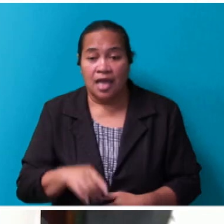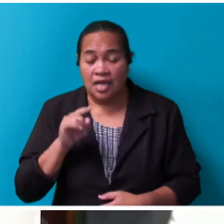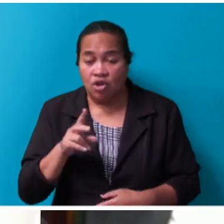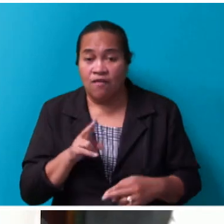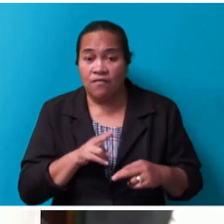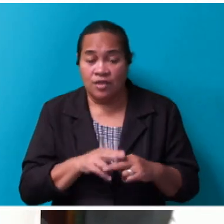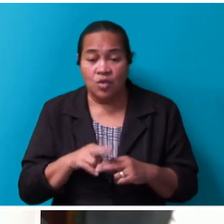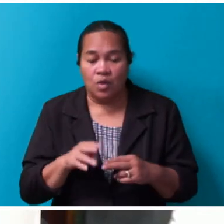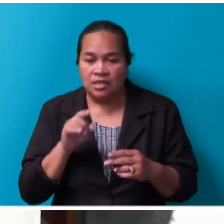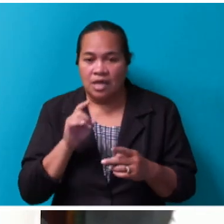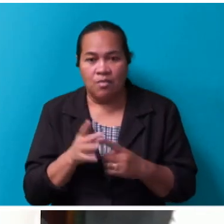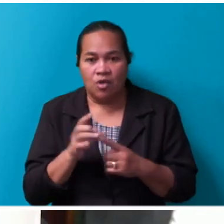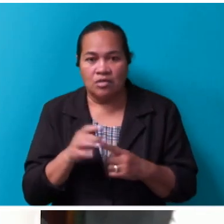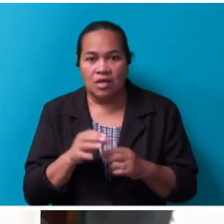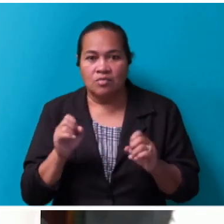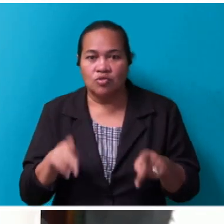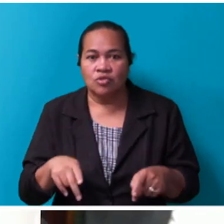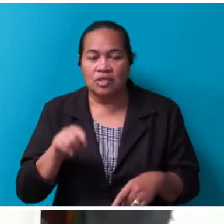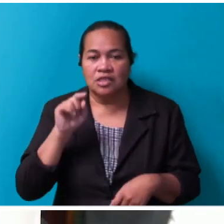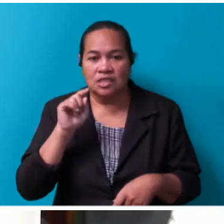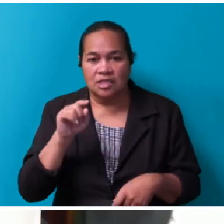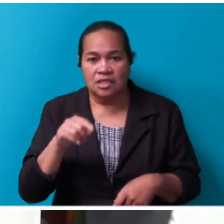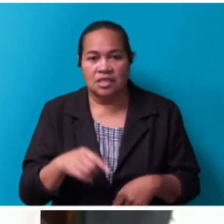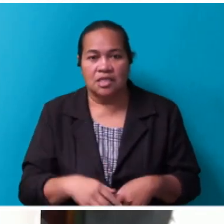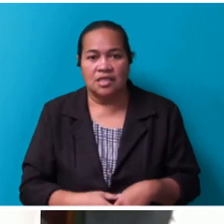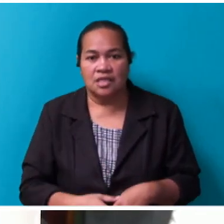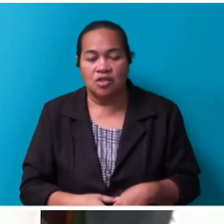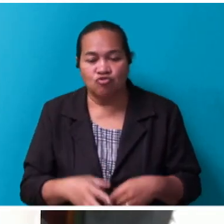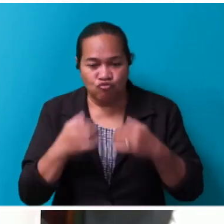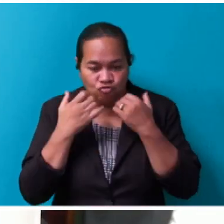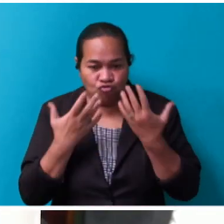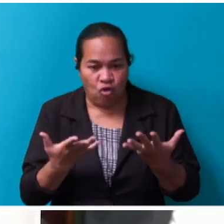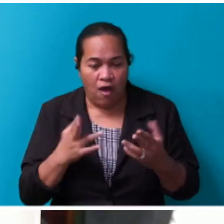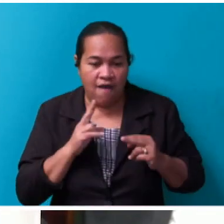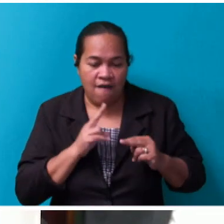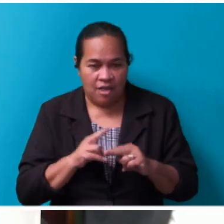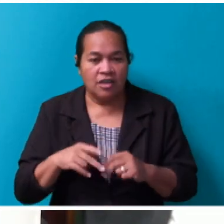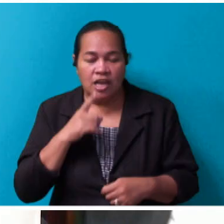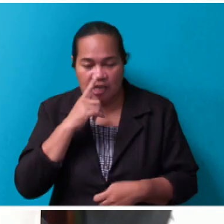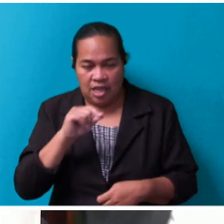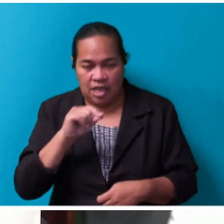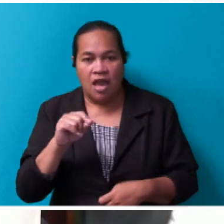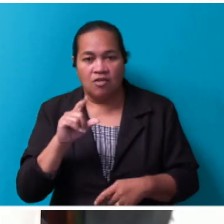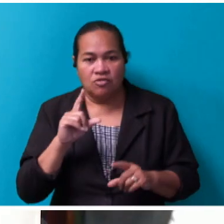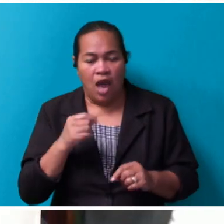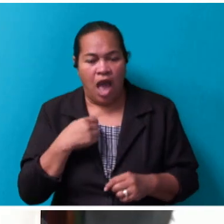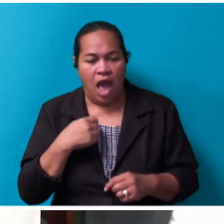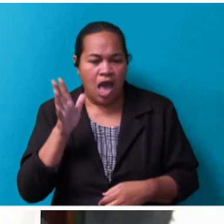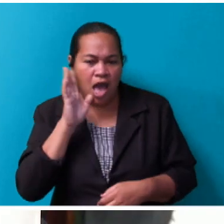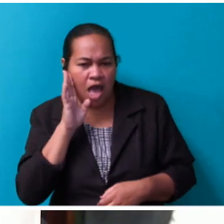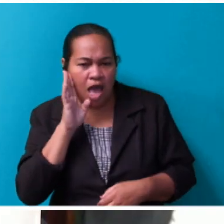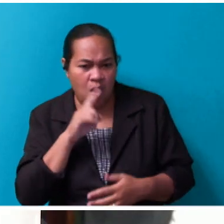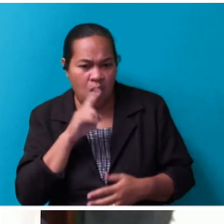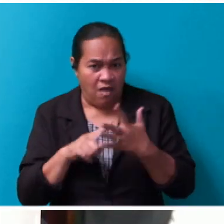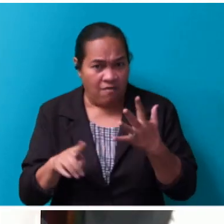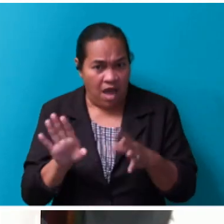a key platform to actually showcase Fiji's capabilities. I'm told that one of the